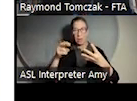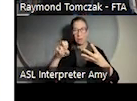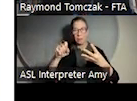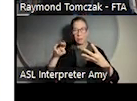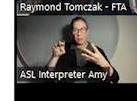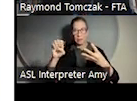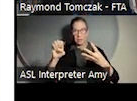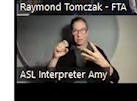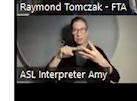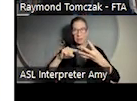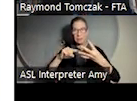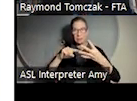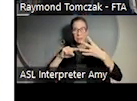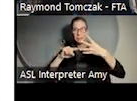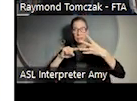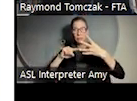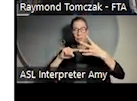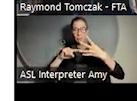us?